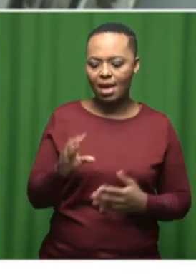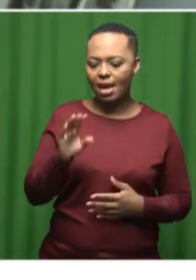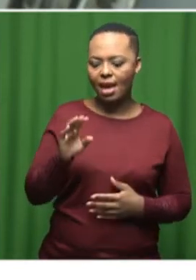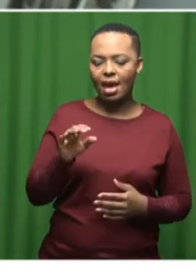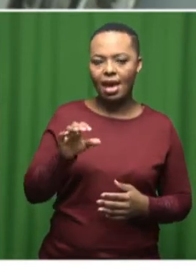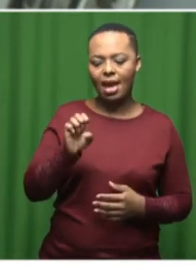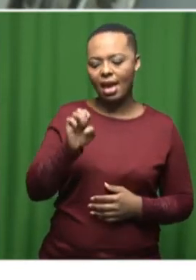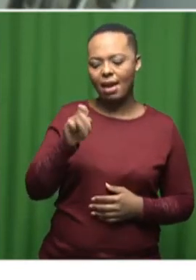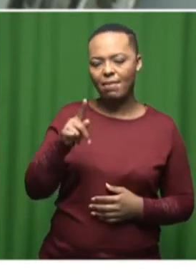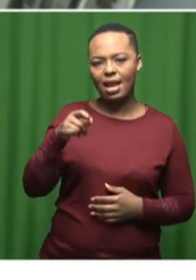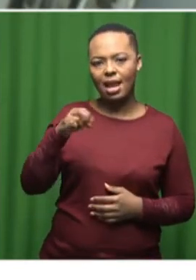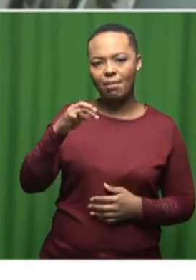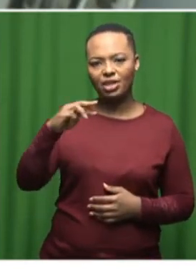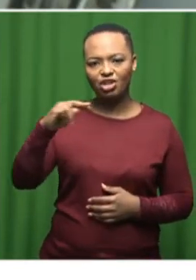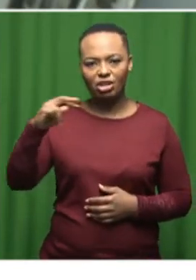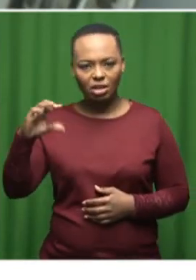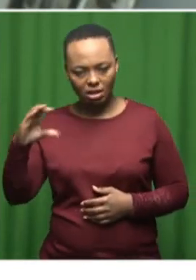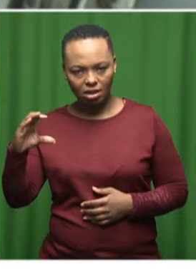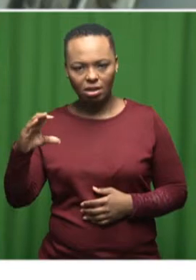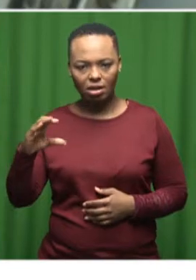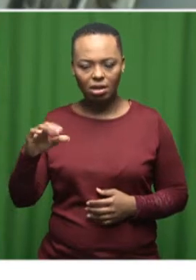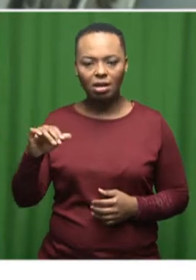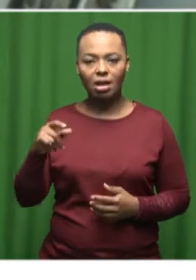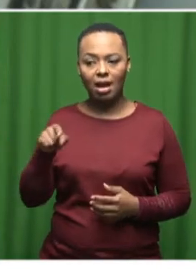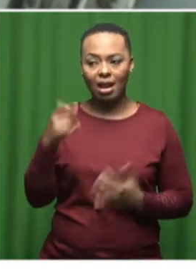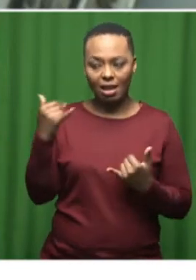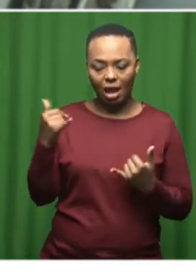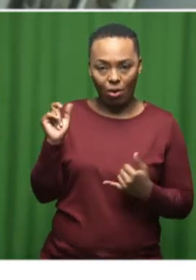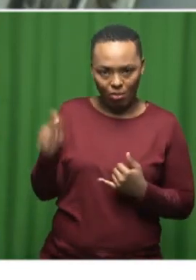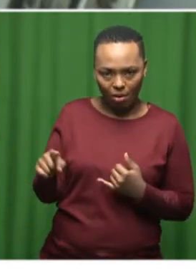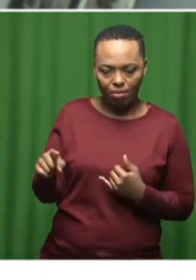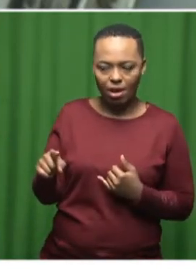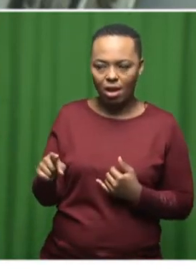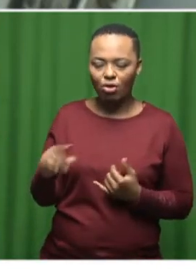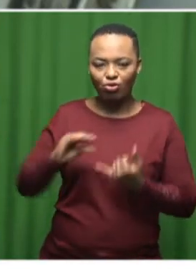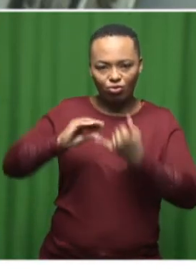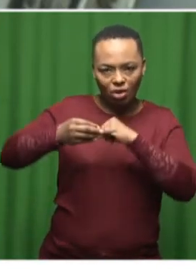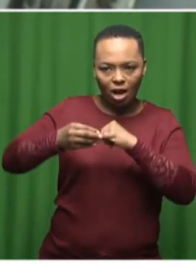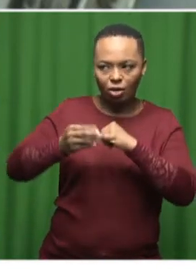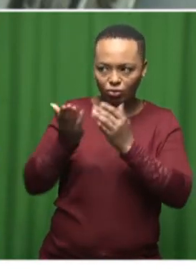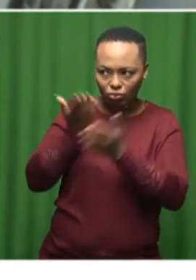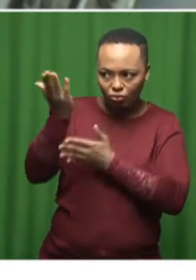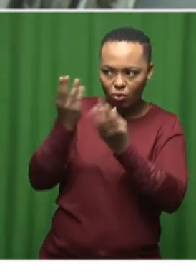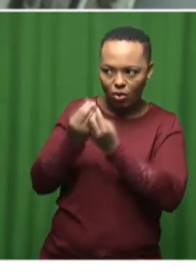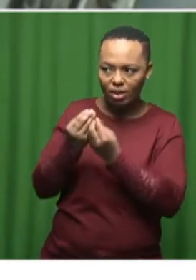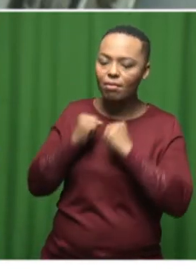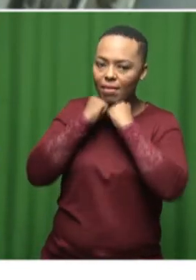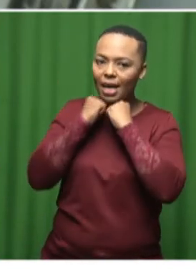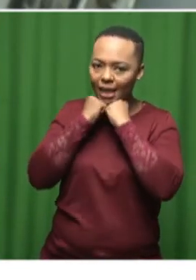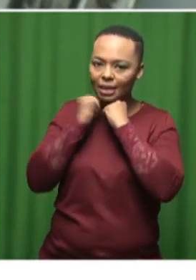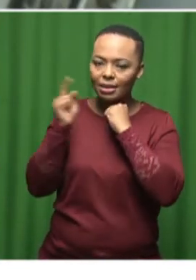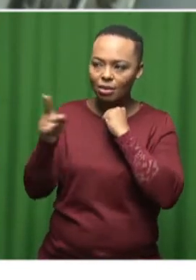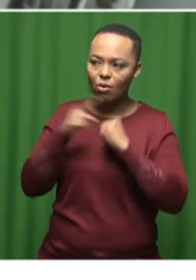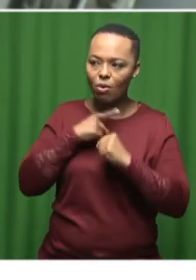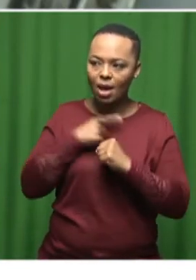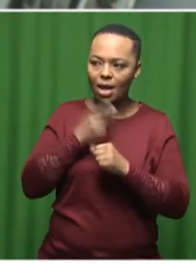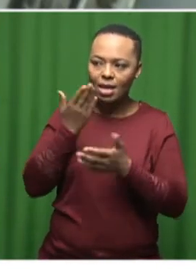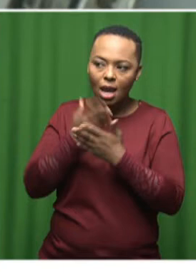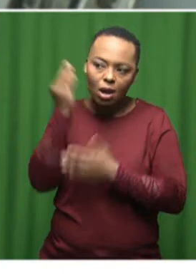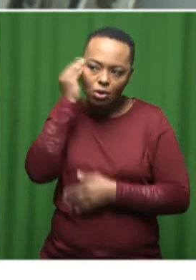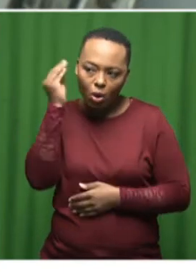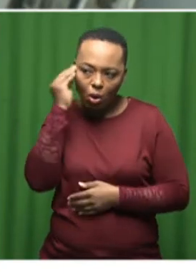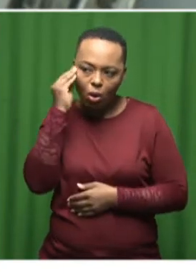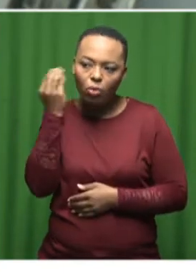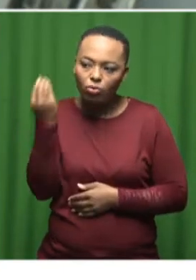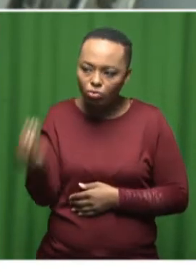and the strobic lighting, we then engage with that parent in order for us to become much more